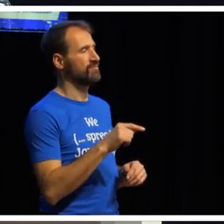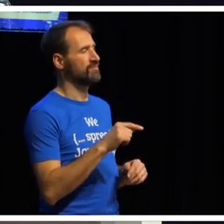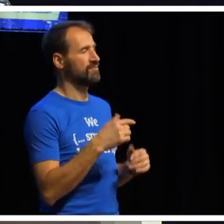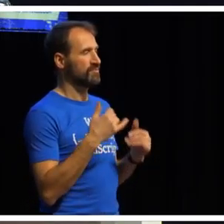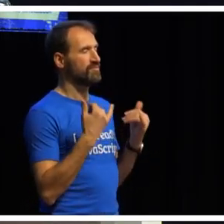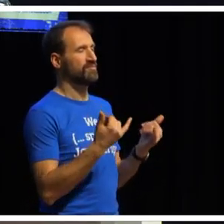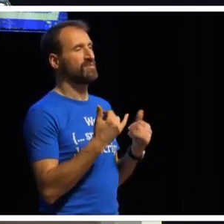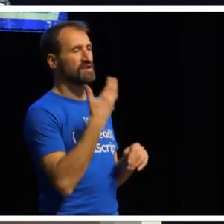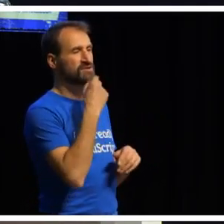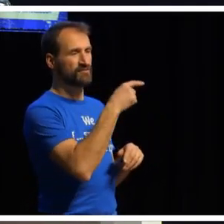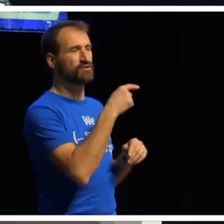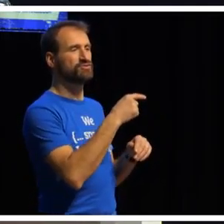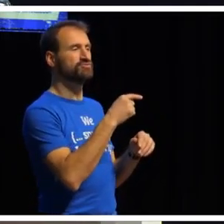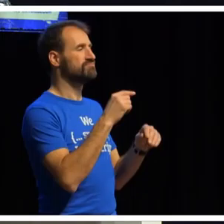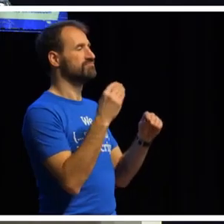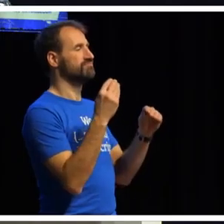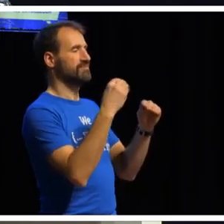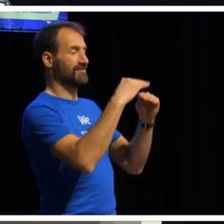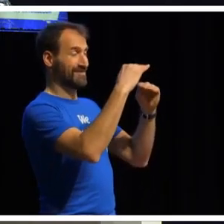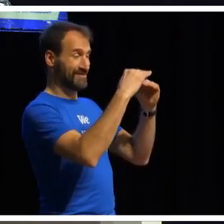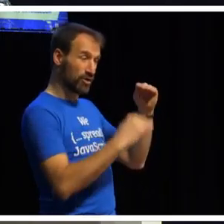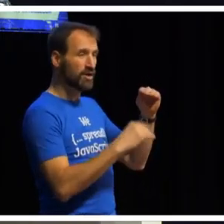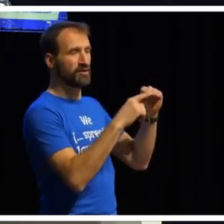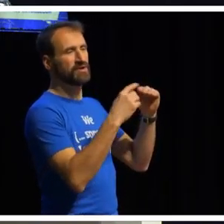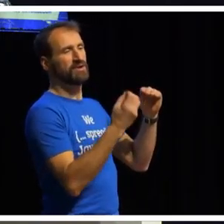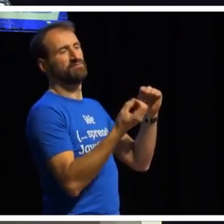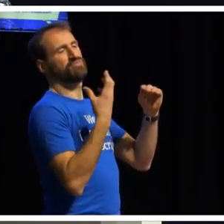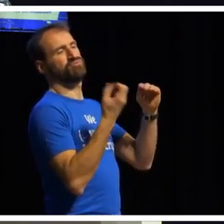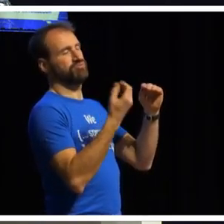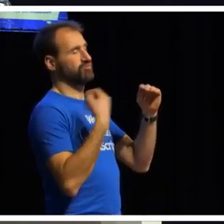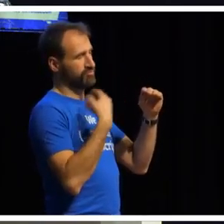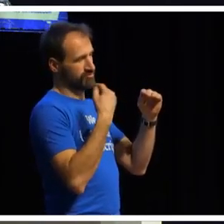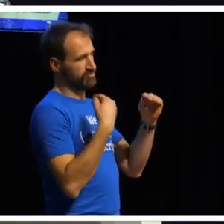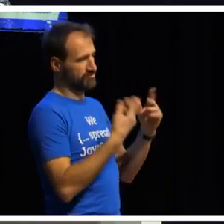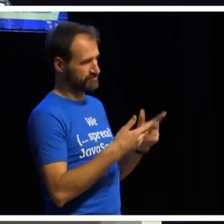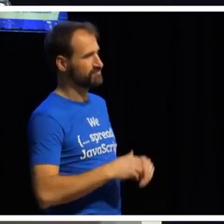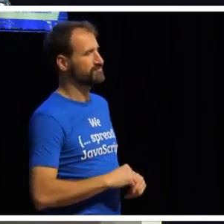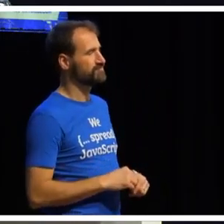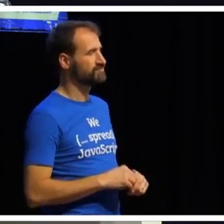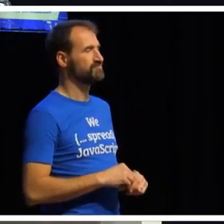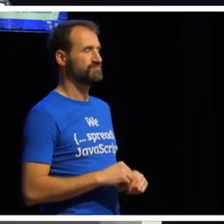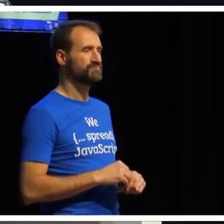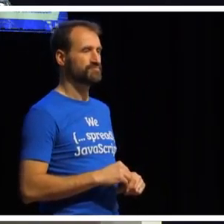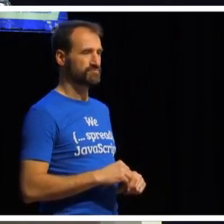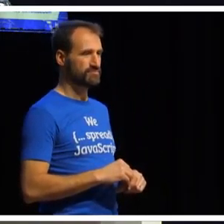we want to stop it advertising if the water level's low.